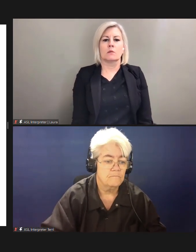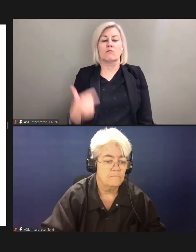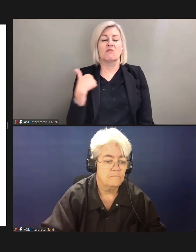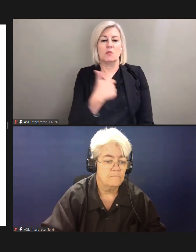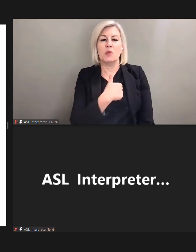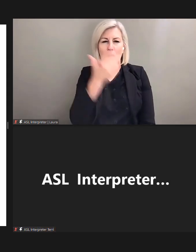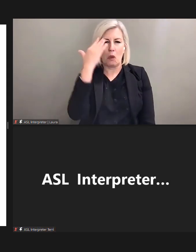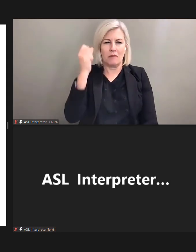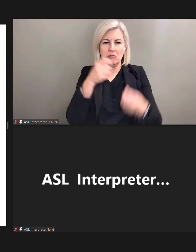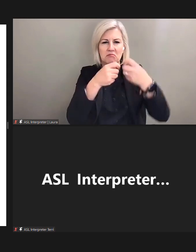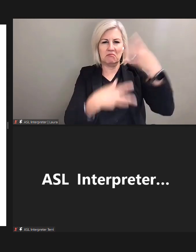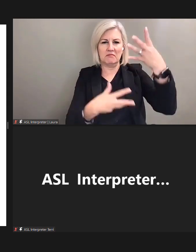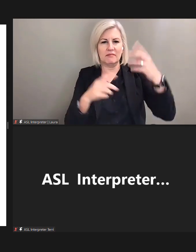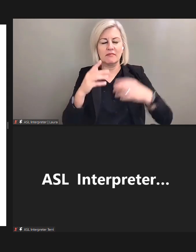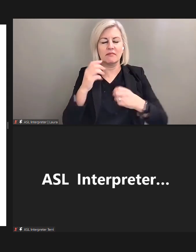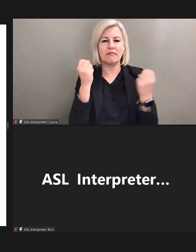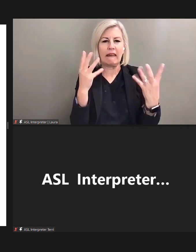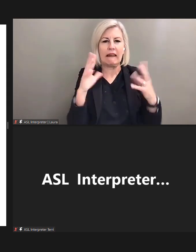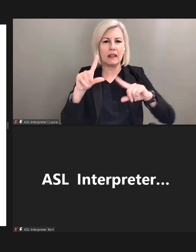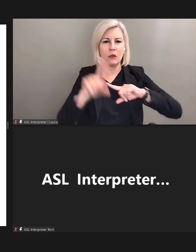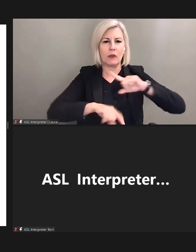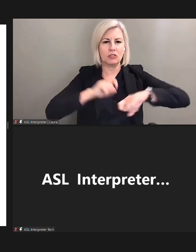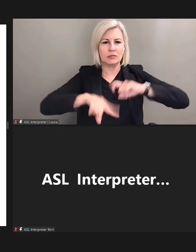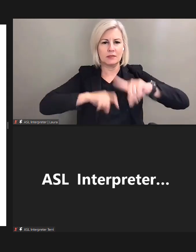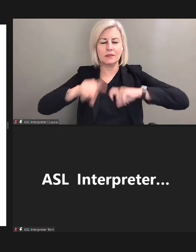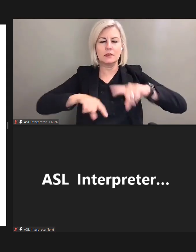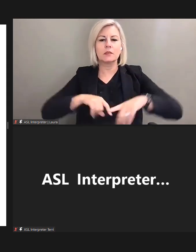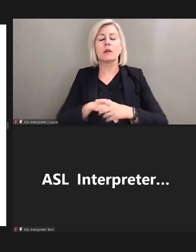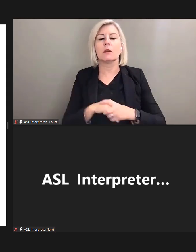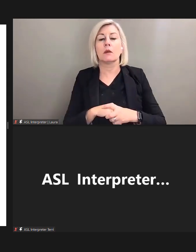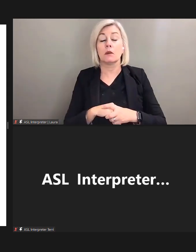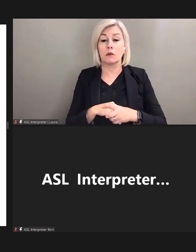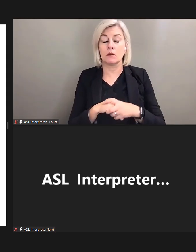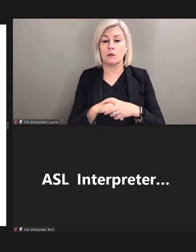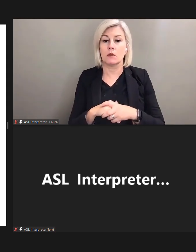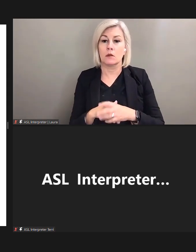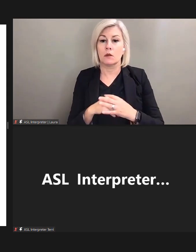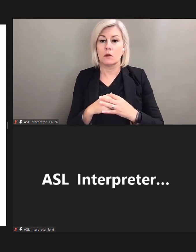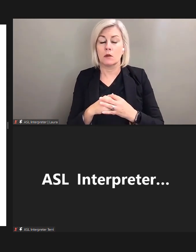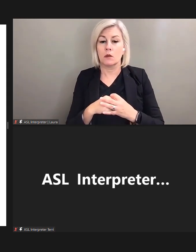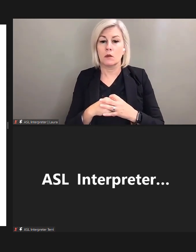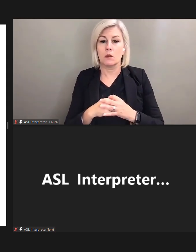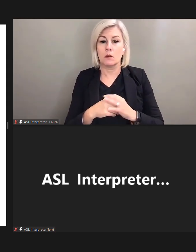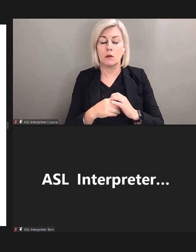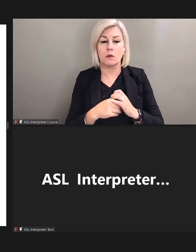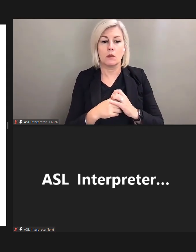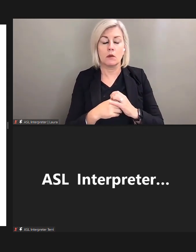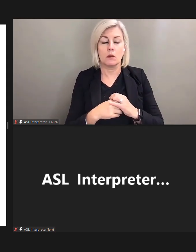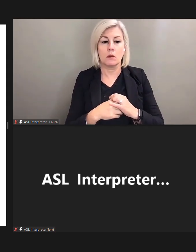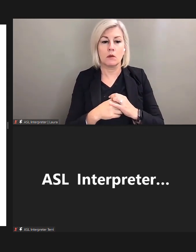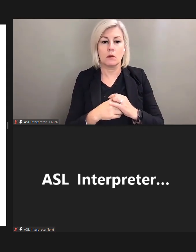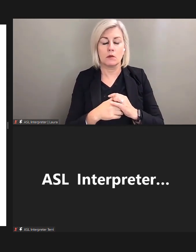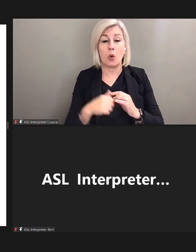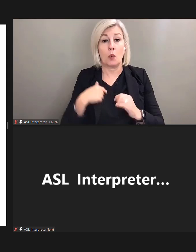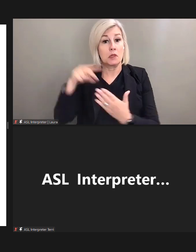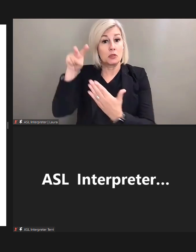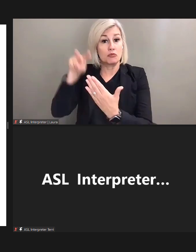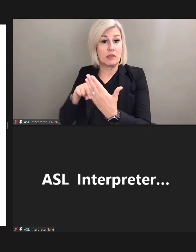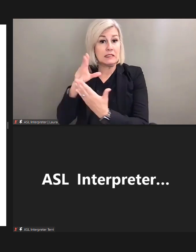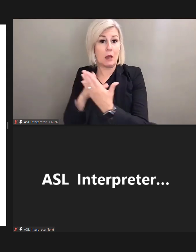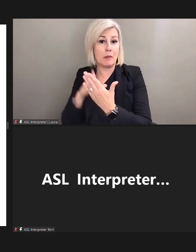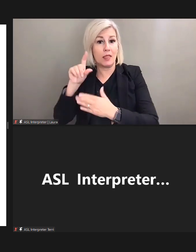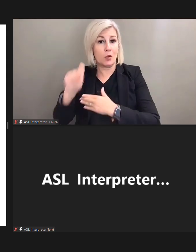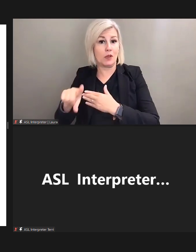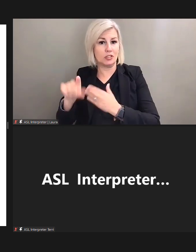of questions that you are asking. So let's look at some of the questions that